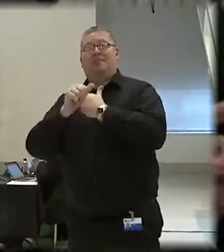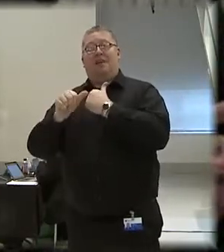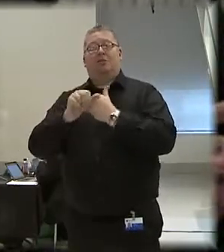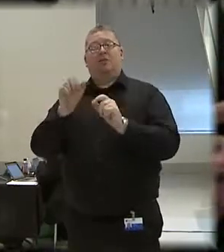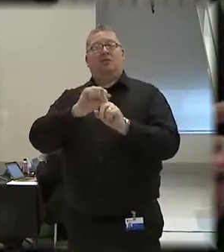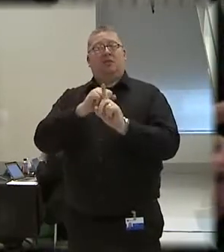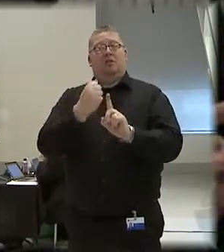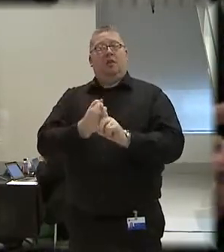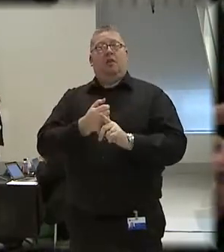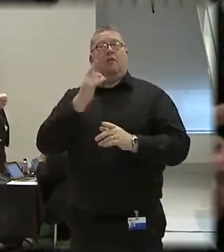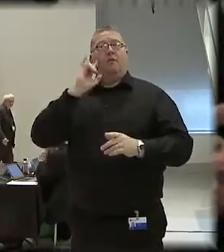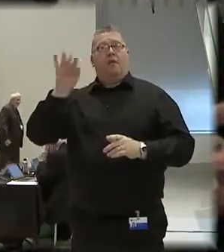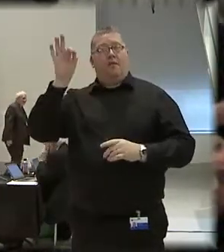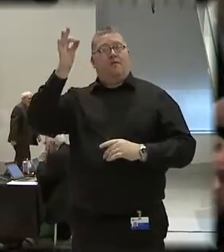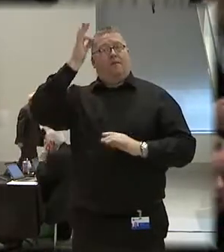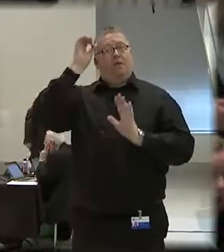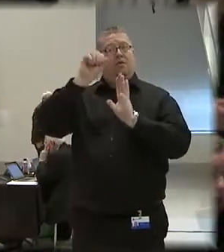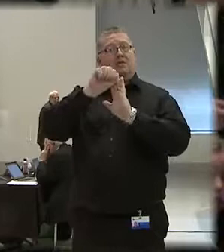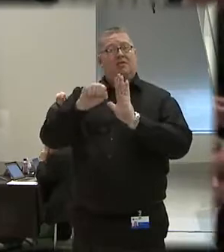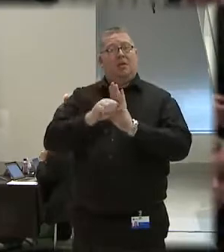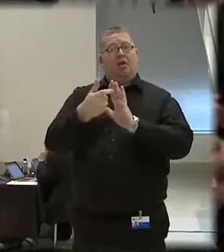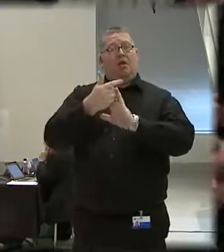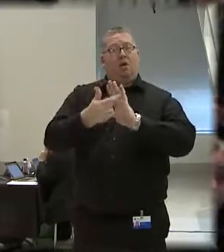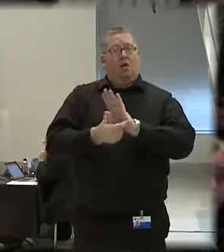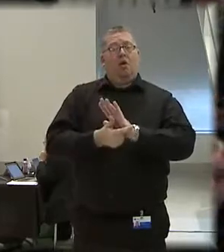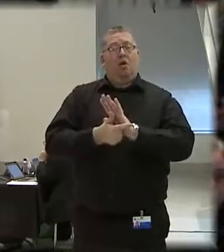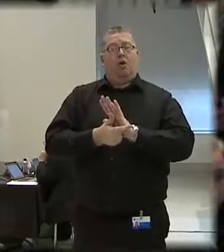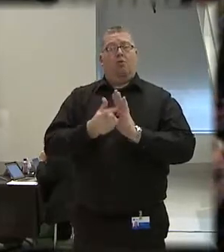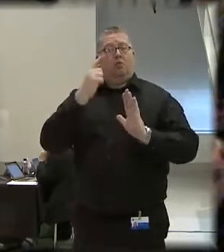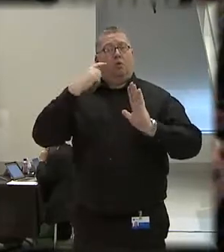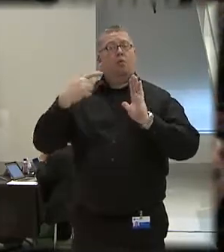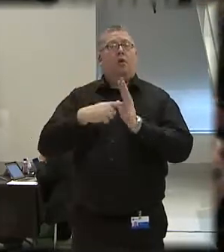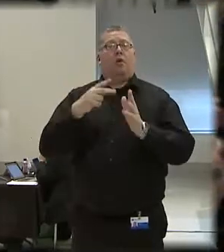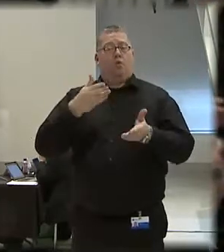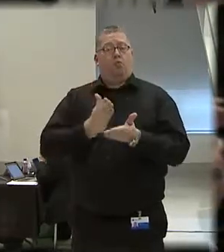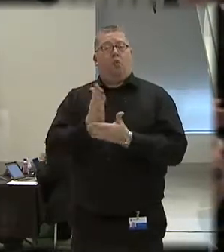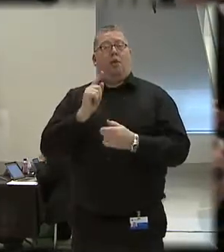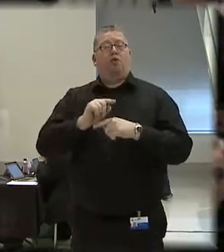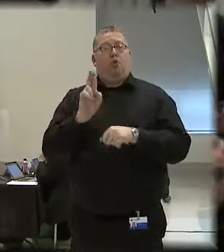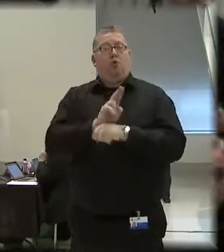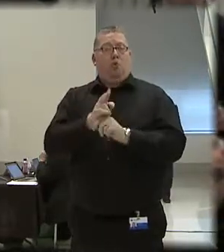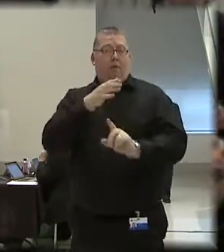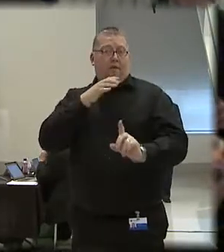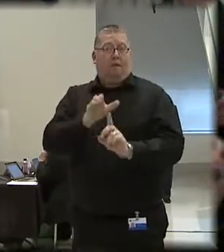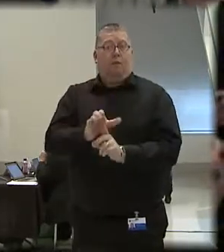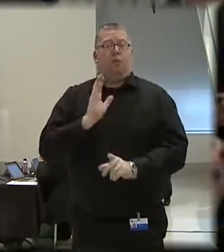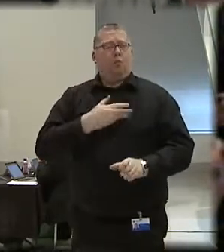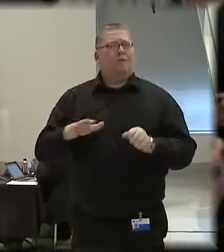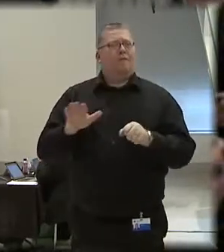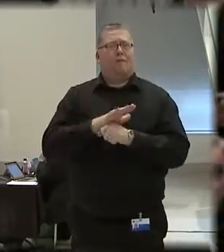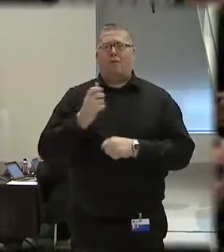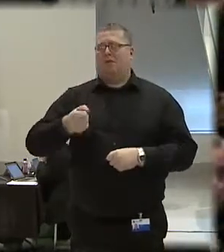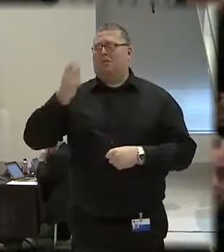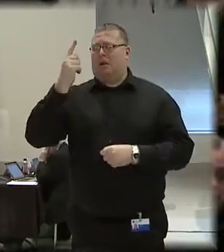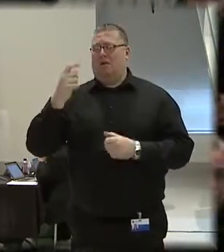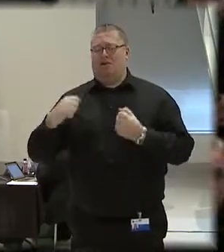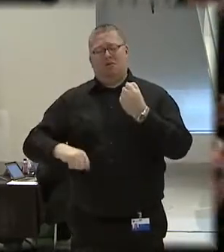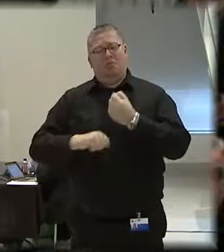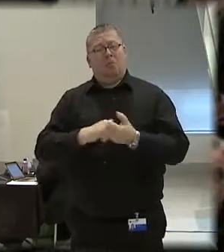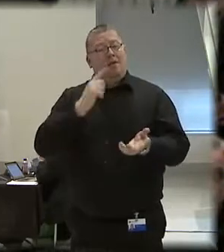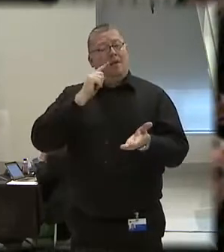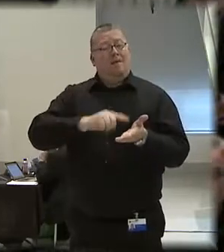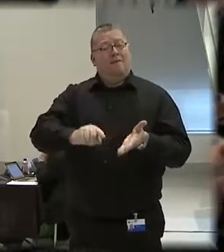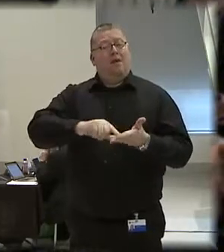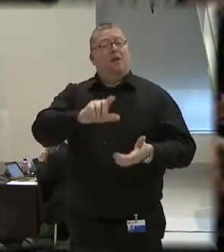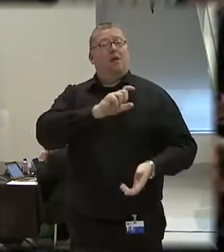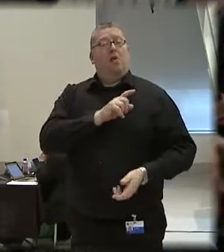For these reasons, federal and state laws recognize an officer's right to use force. We fully understand and support investigation of officers who